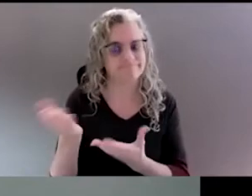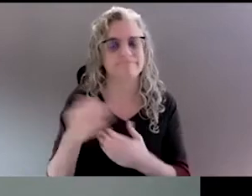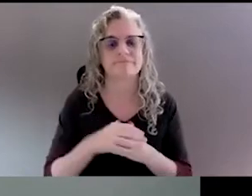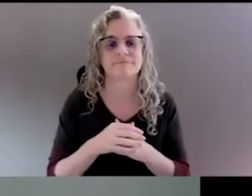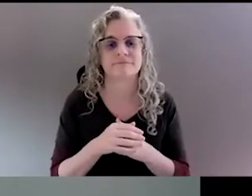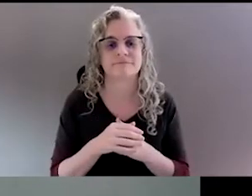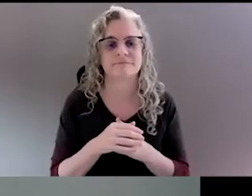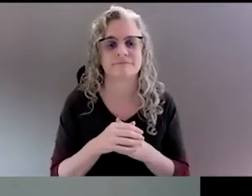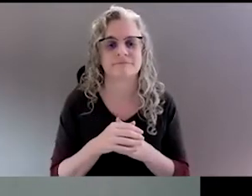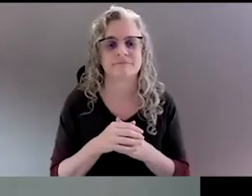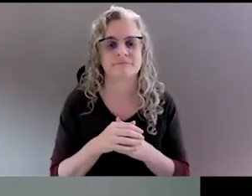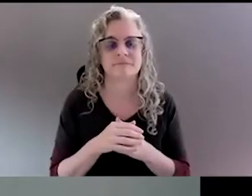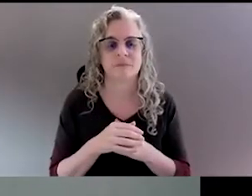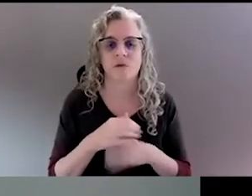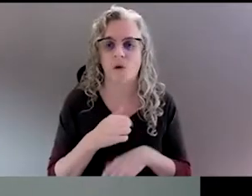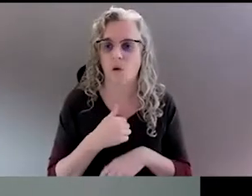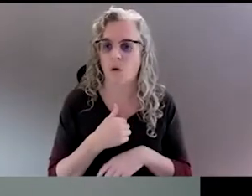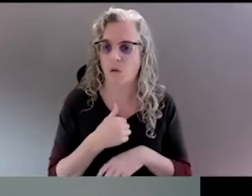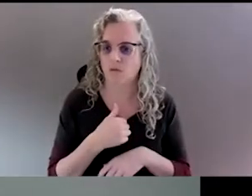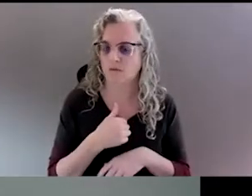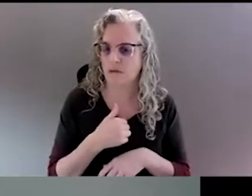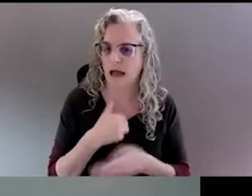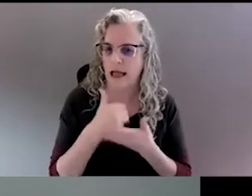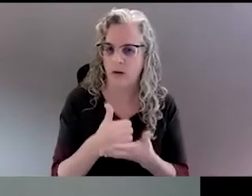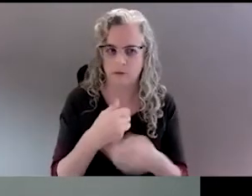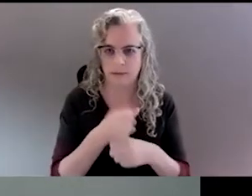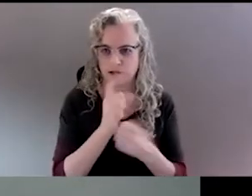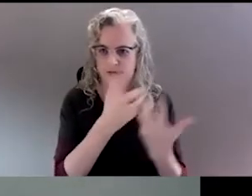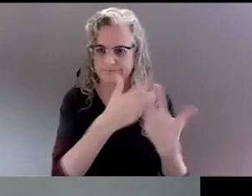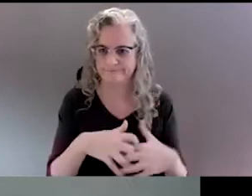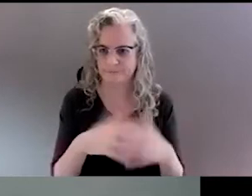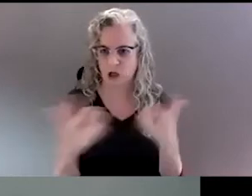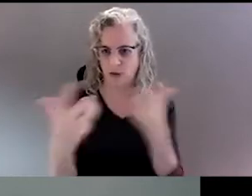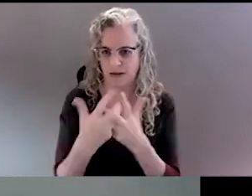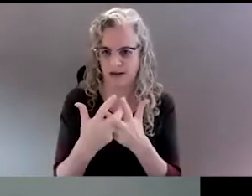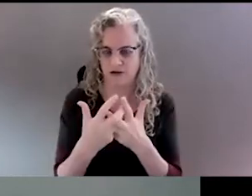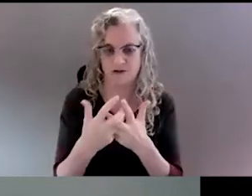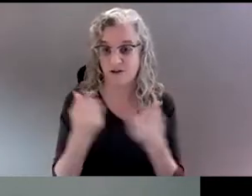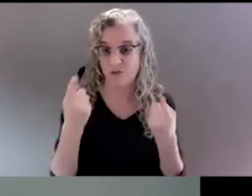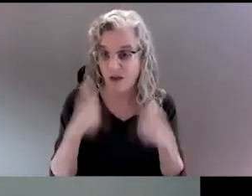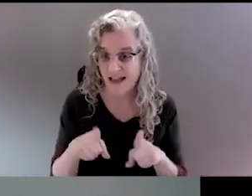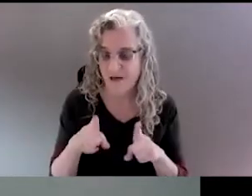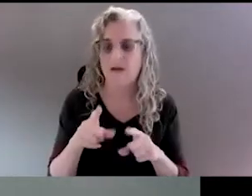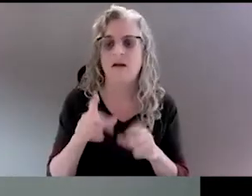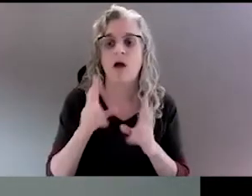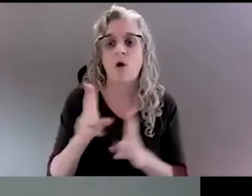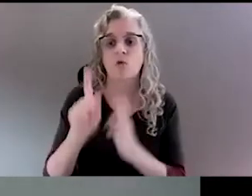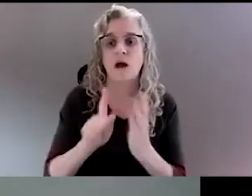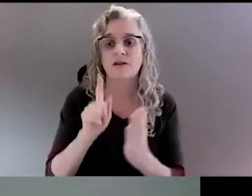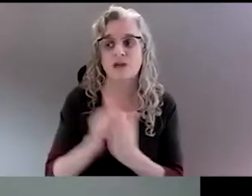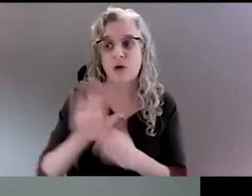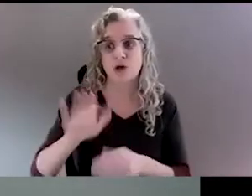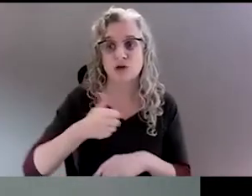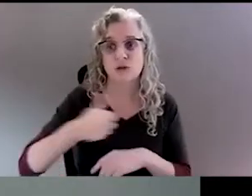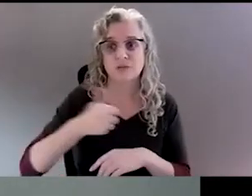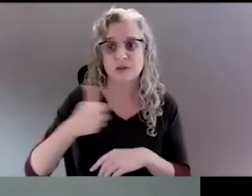an accommodation because during rush hour she had too much trouble. The trains were crowded,